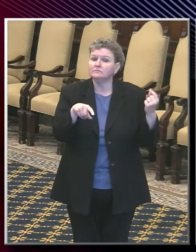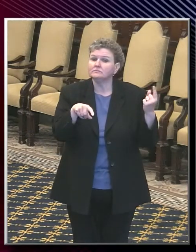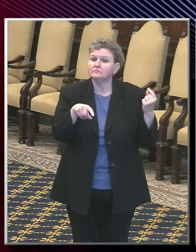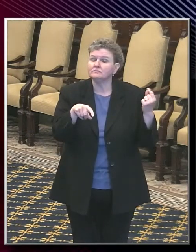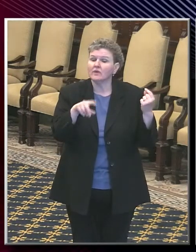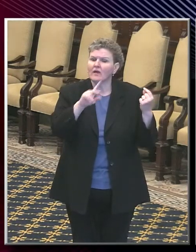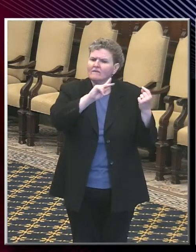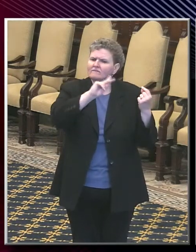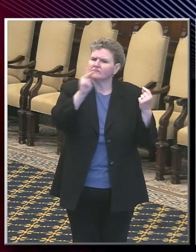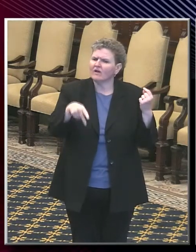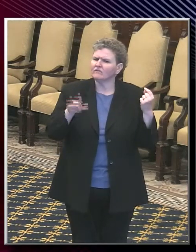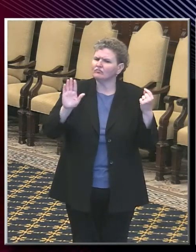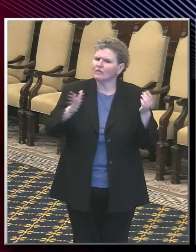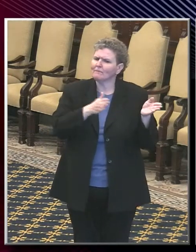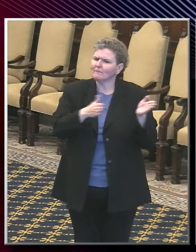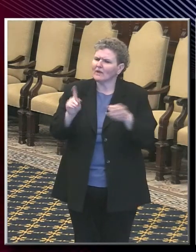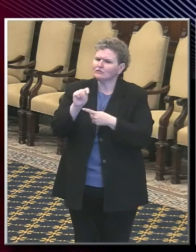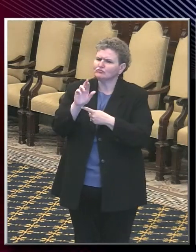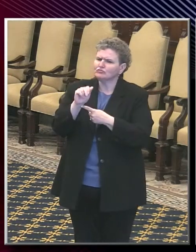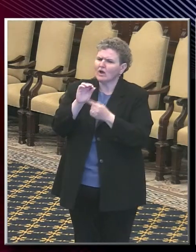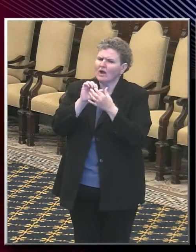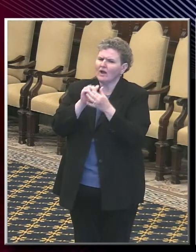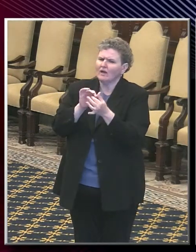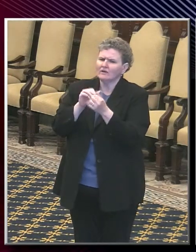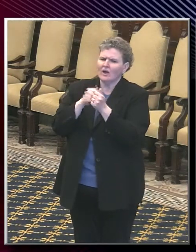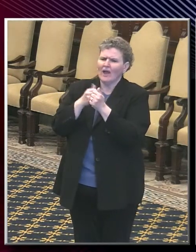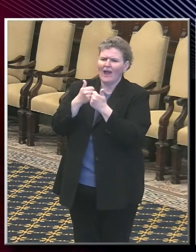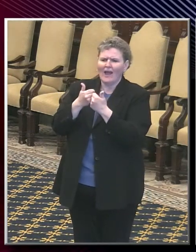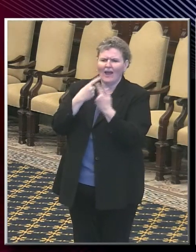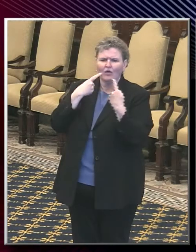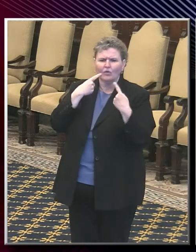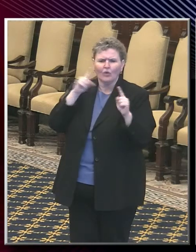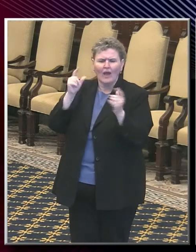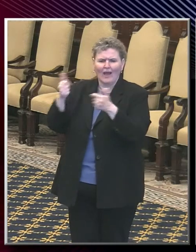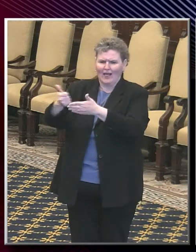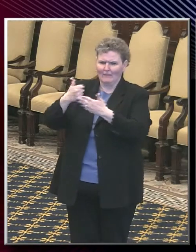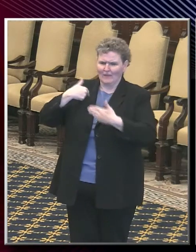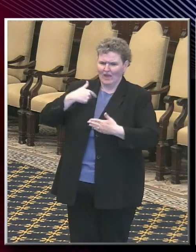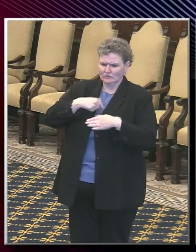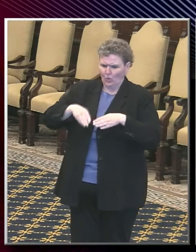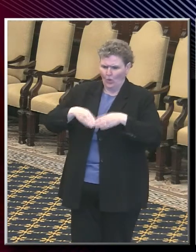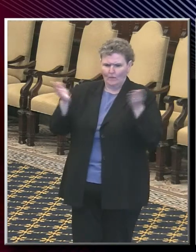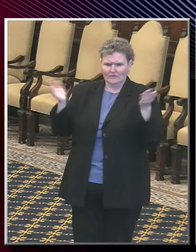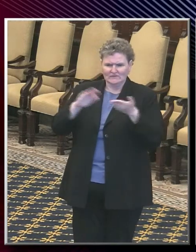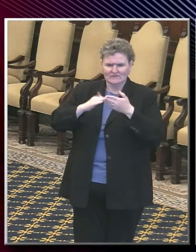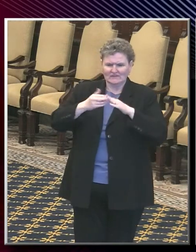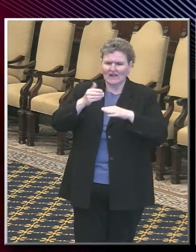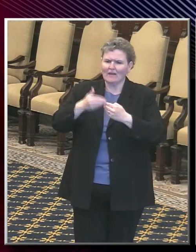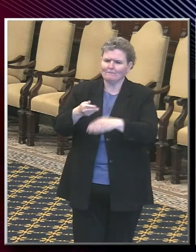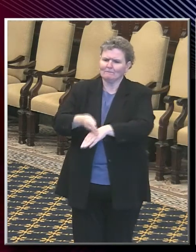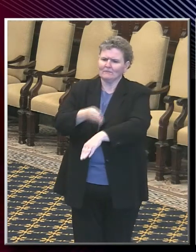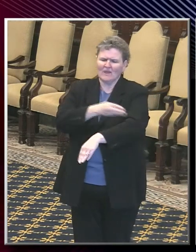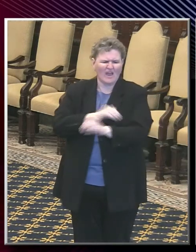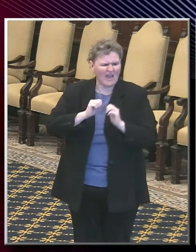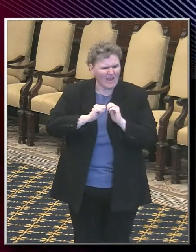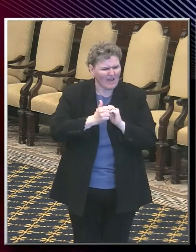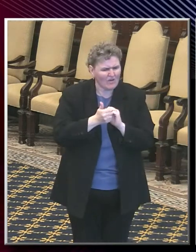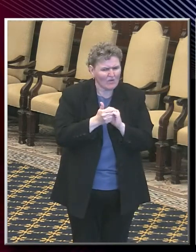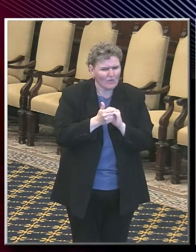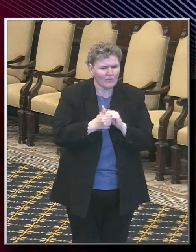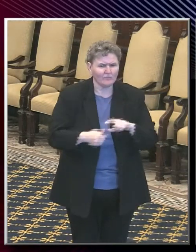impact on our Black and brown communities, and are doing everything we can to reach those communities. That's exactly why